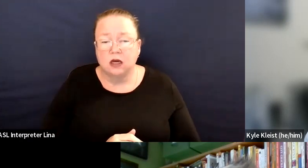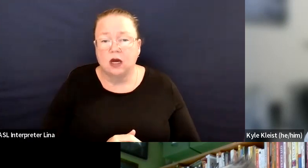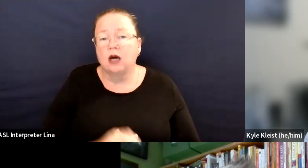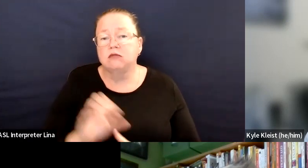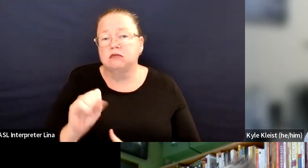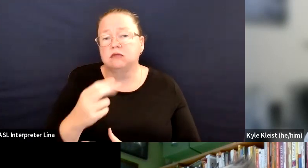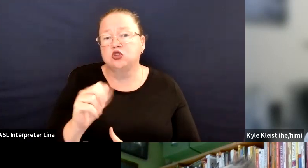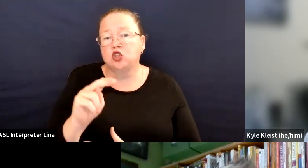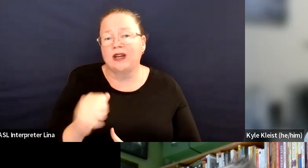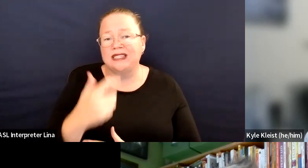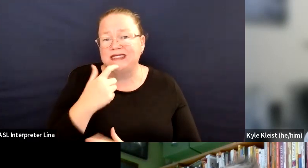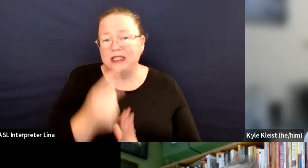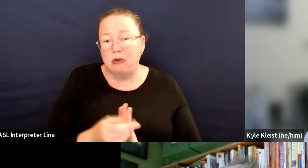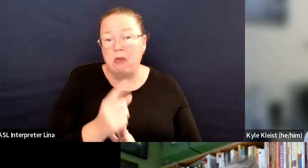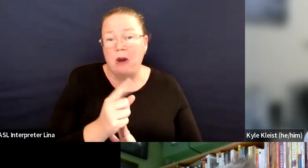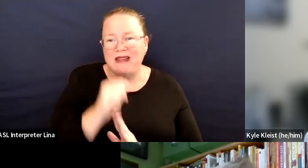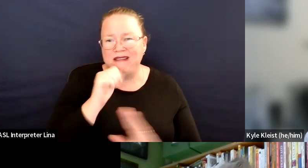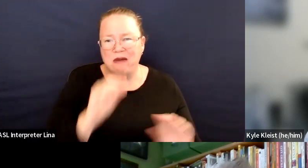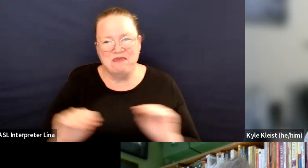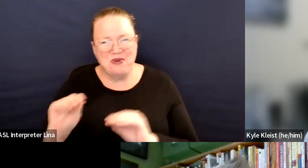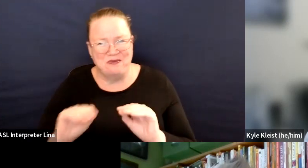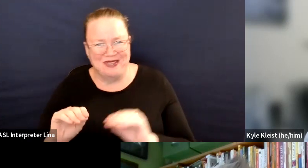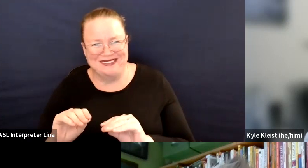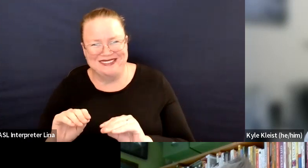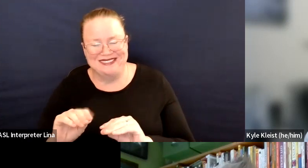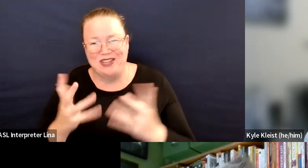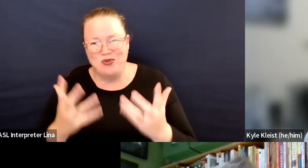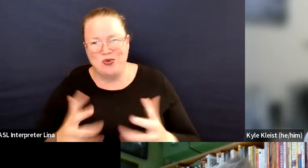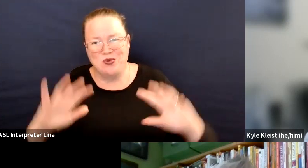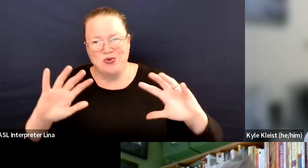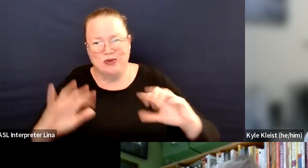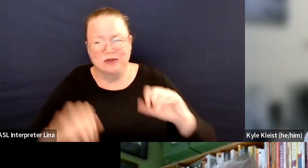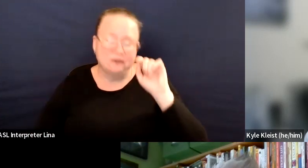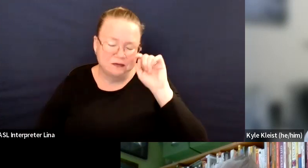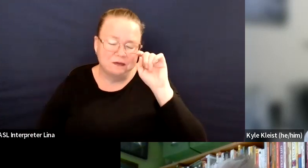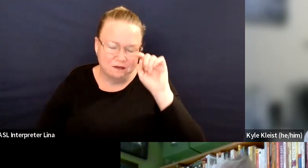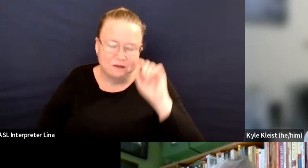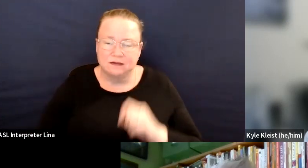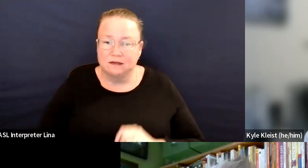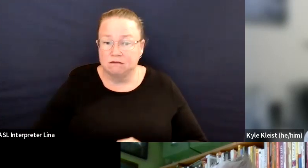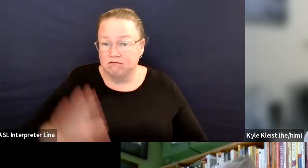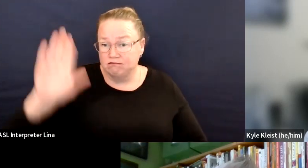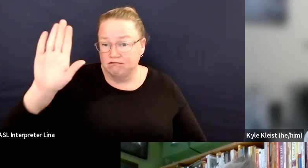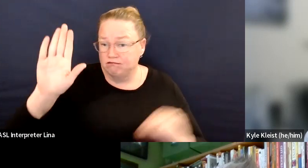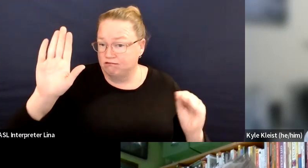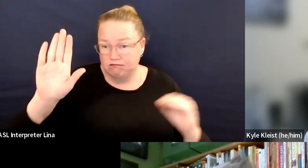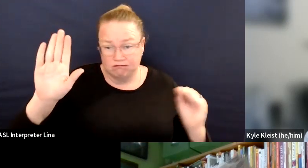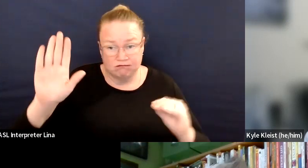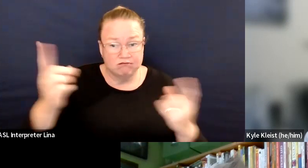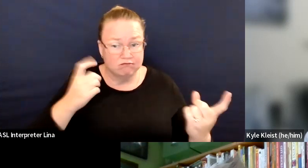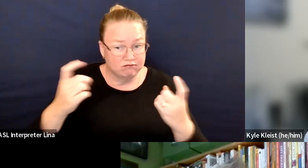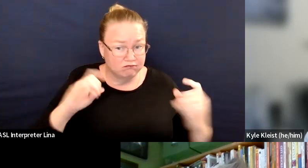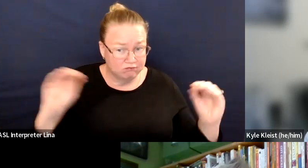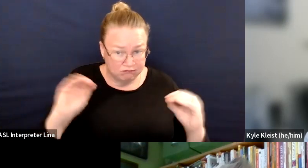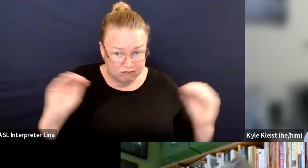Shauna says moment, not movement. And that is all. No. No hands up, by the way, no questions.